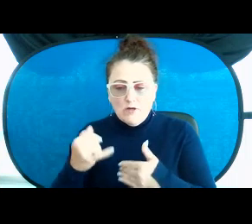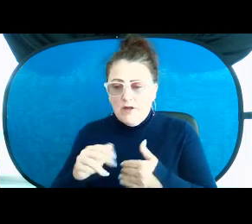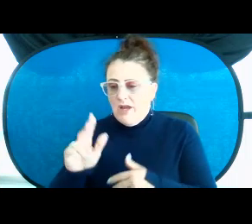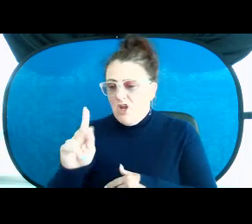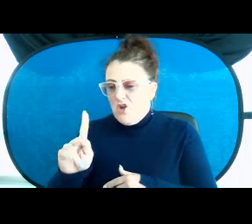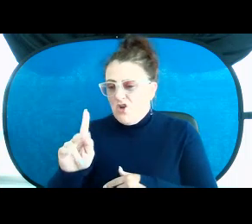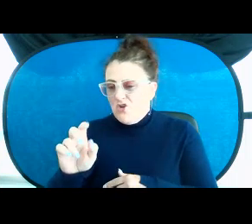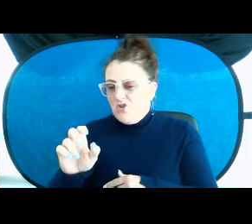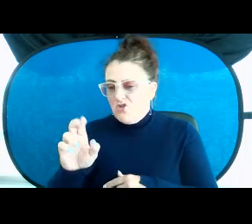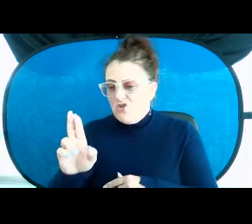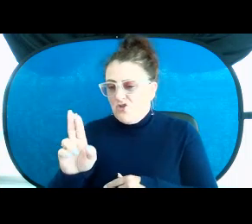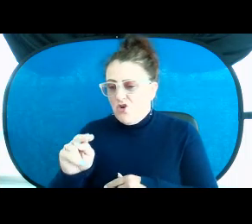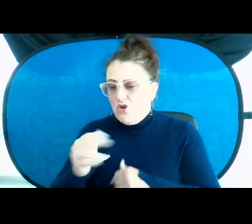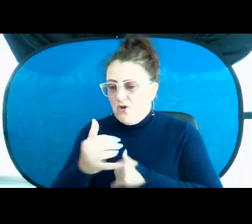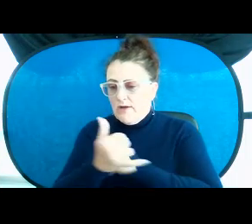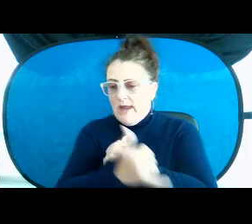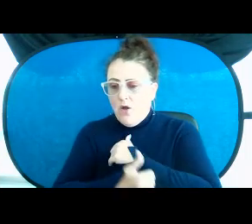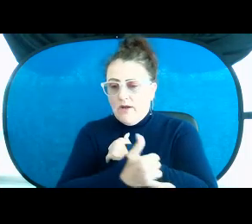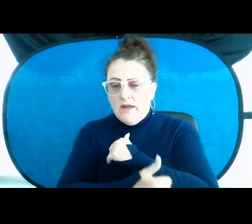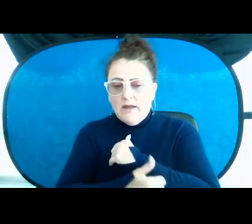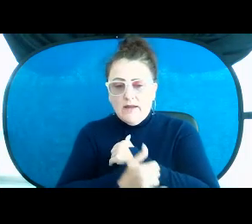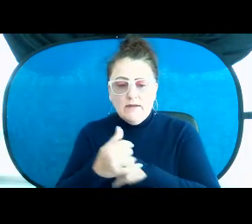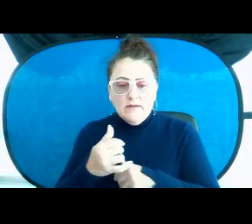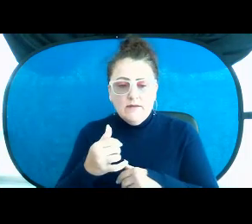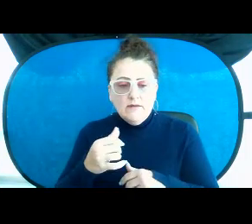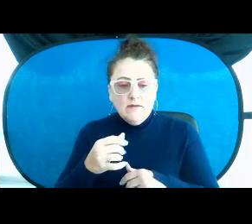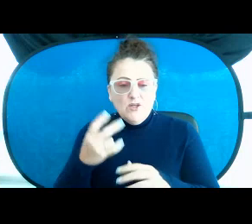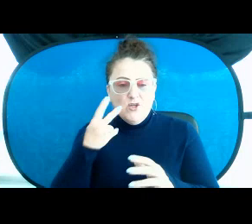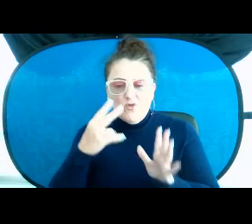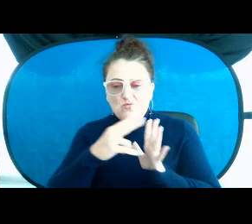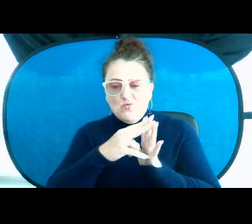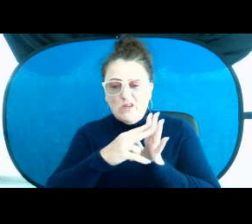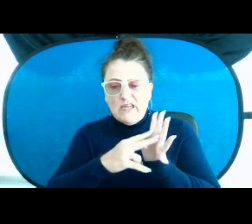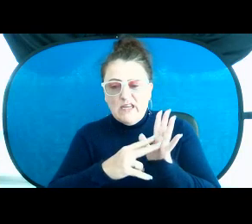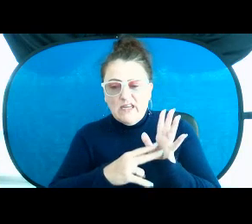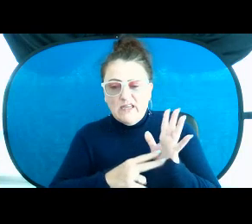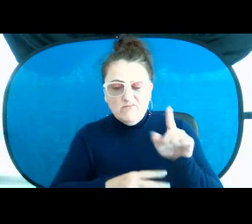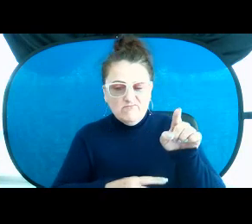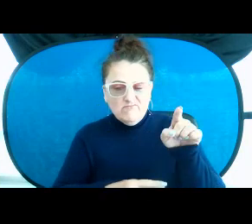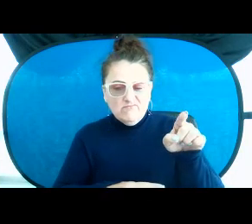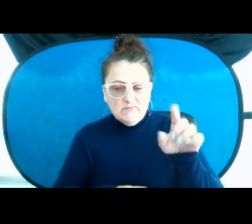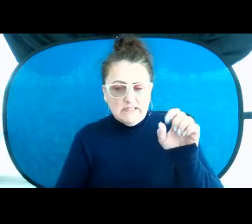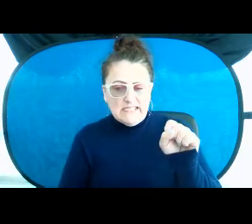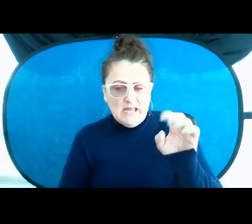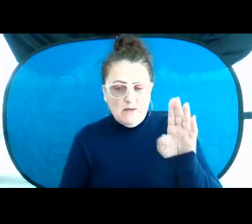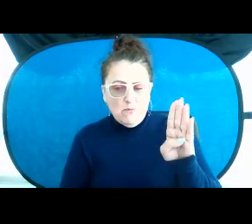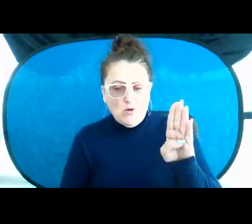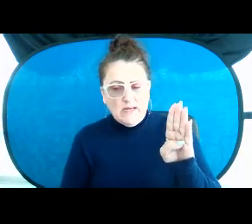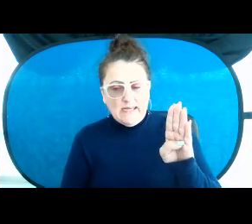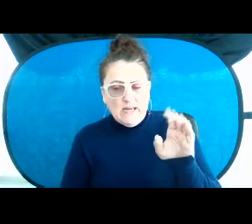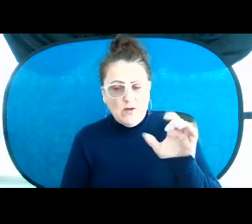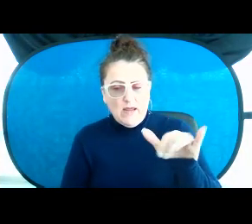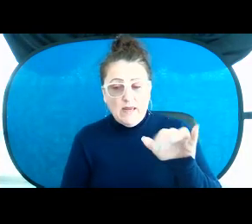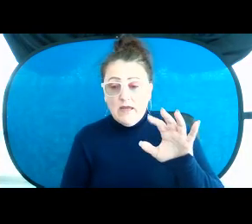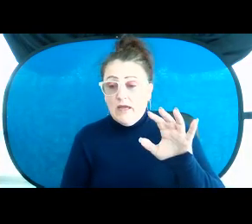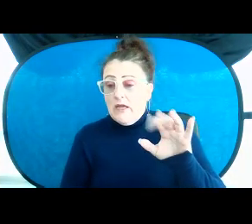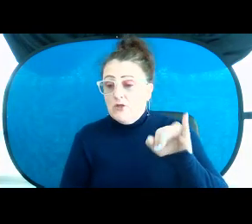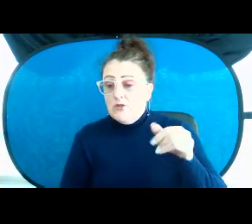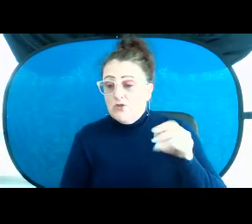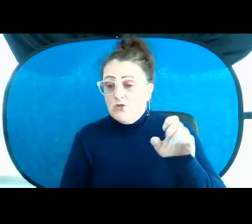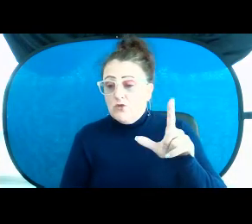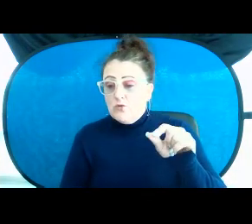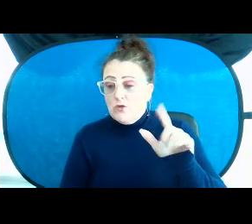the EV Oasis South A Petro Ontario project in San Bernardino County. In June 2025,